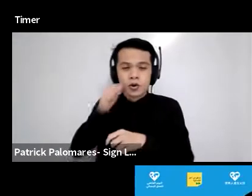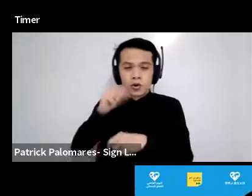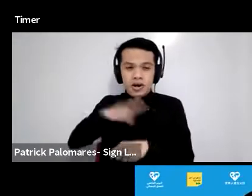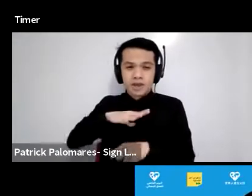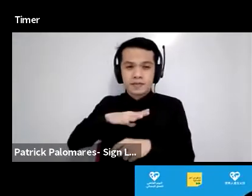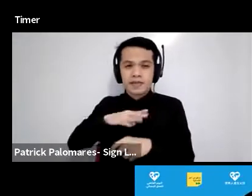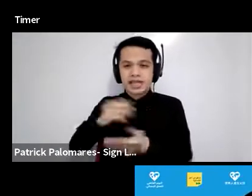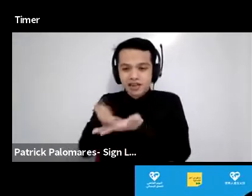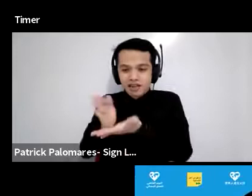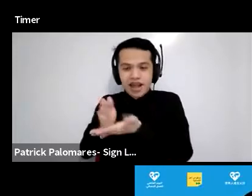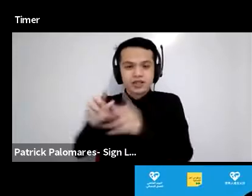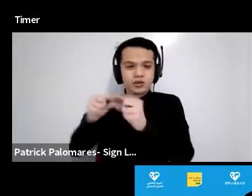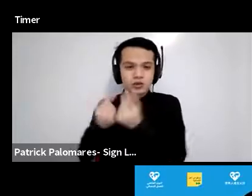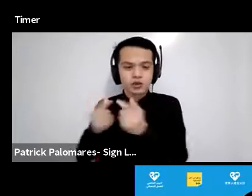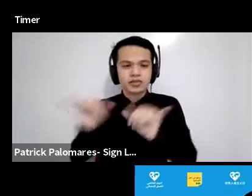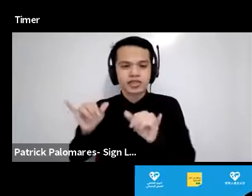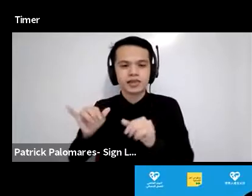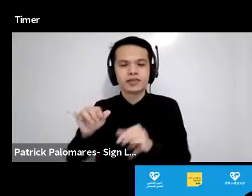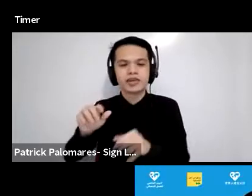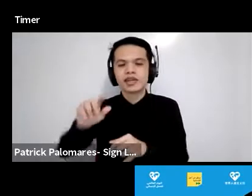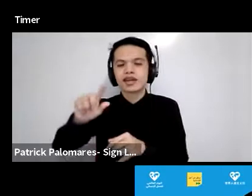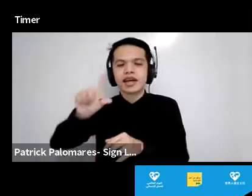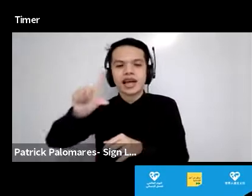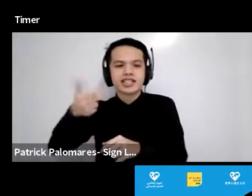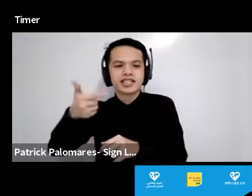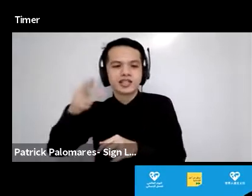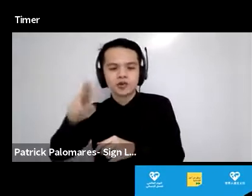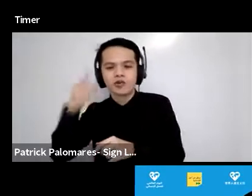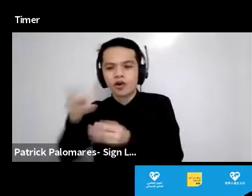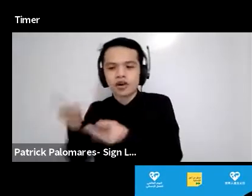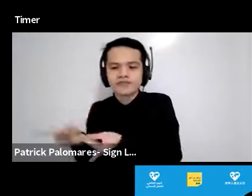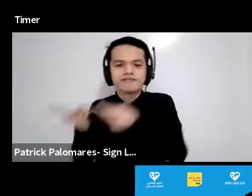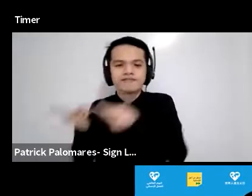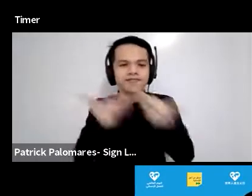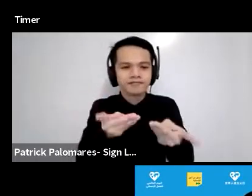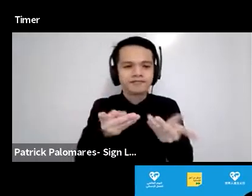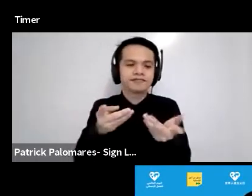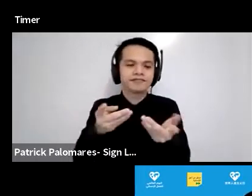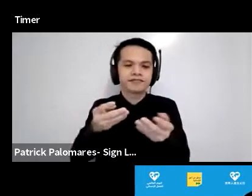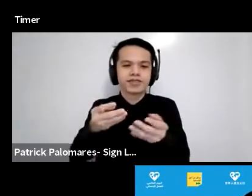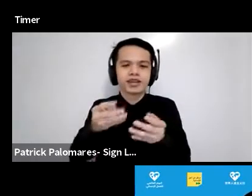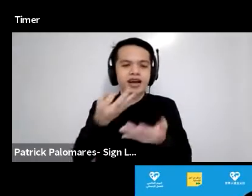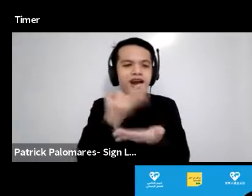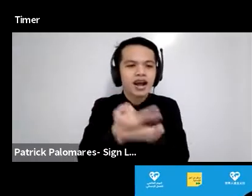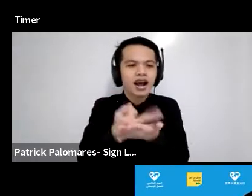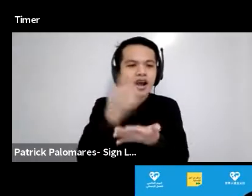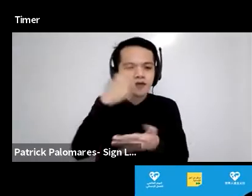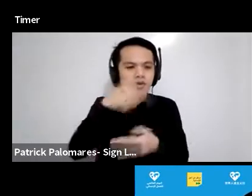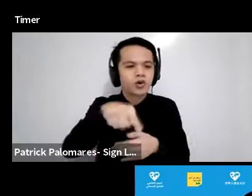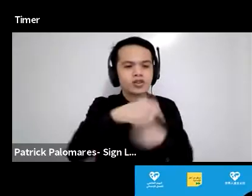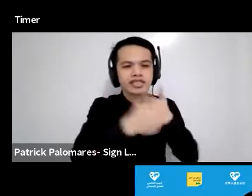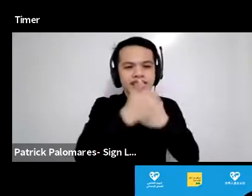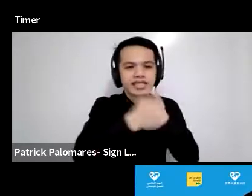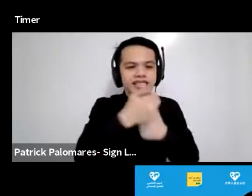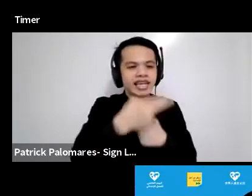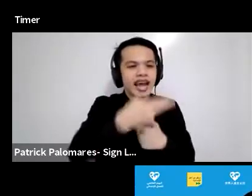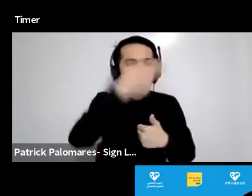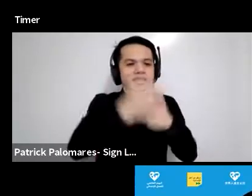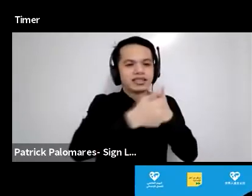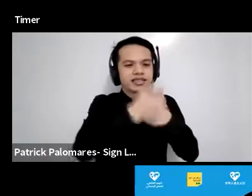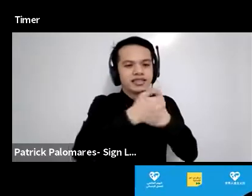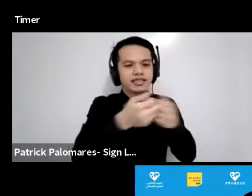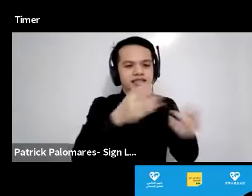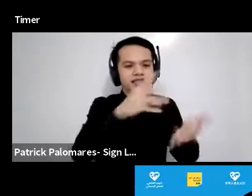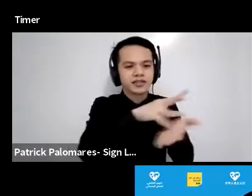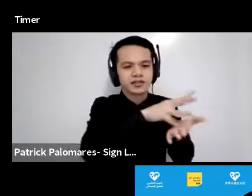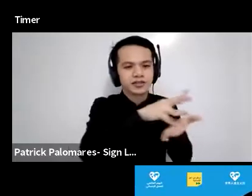and local government units to deliver multipurpose cash transfer to most vulnerable and highly at-risk communities to